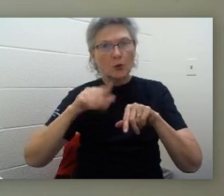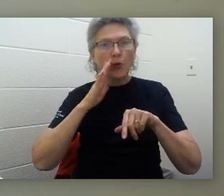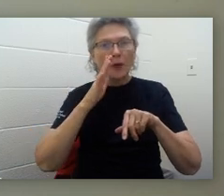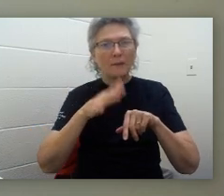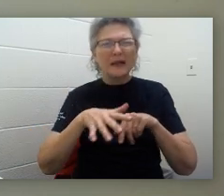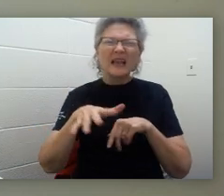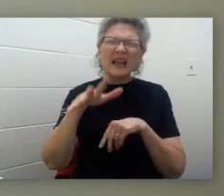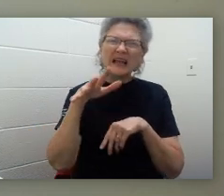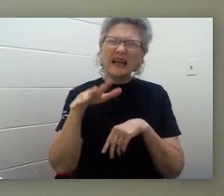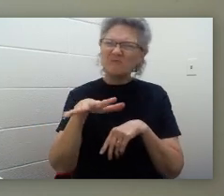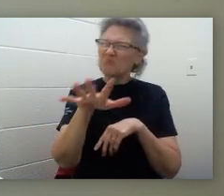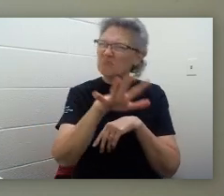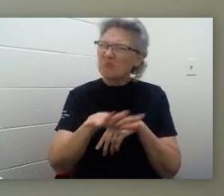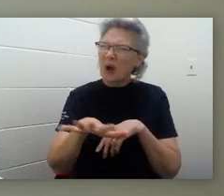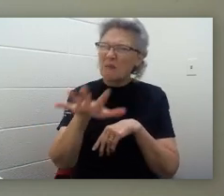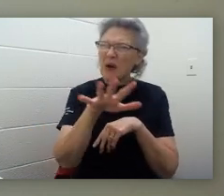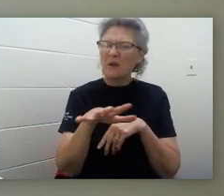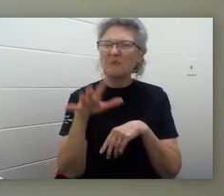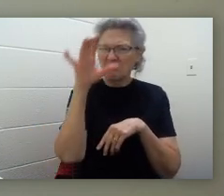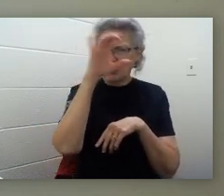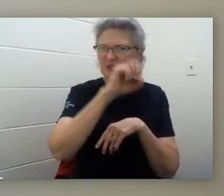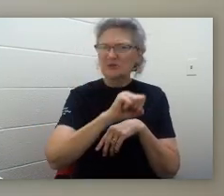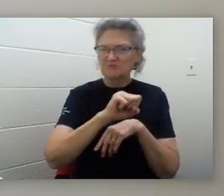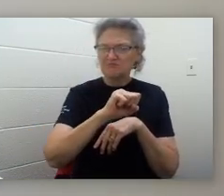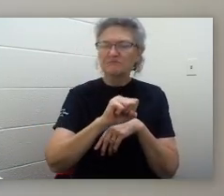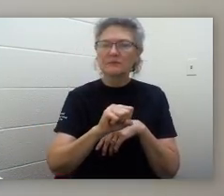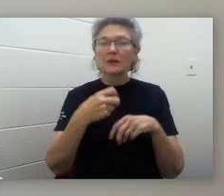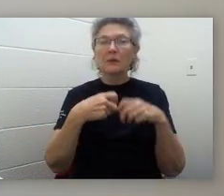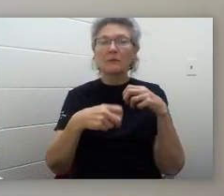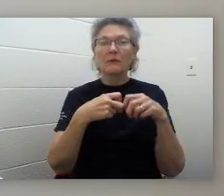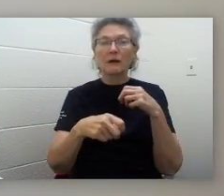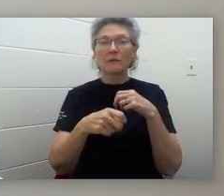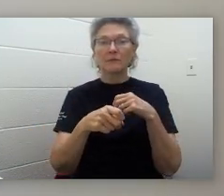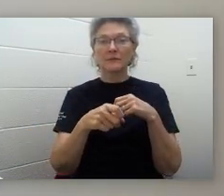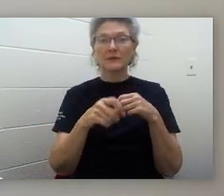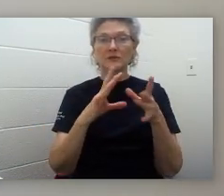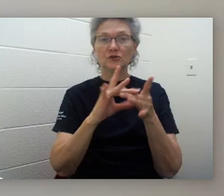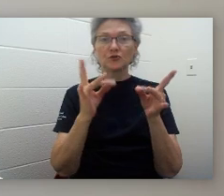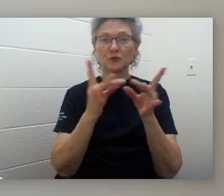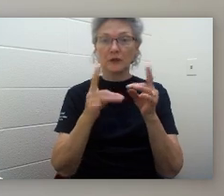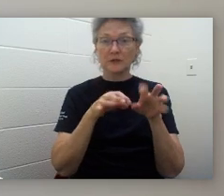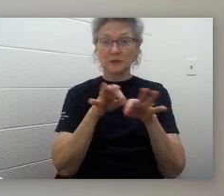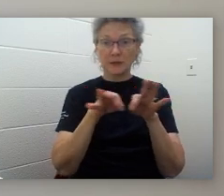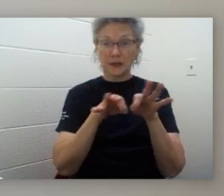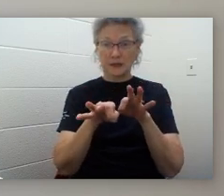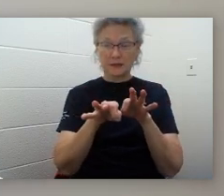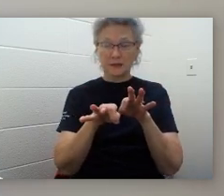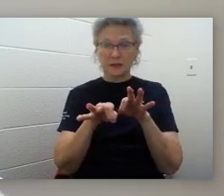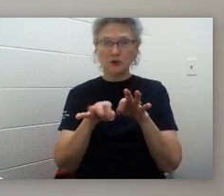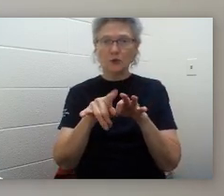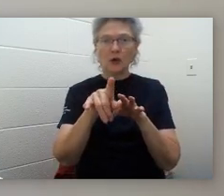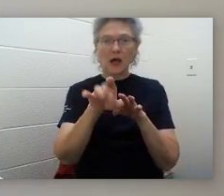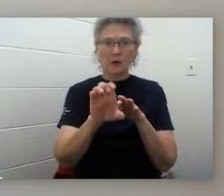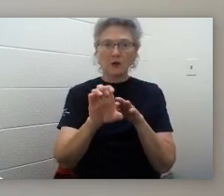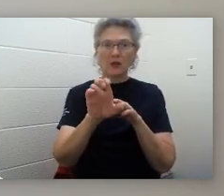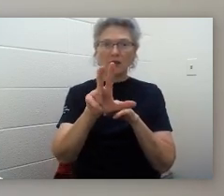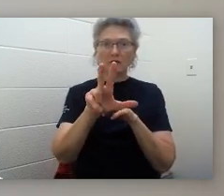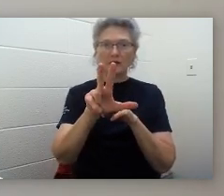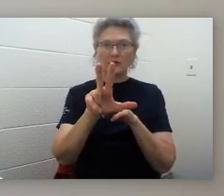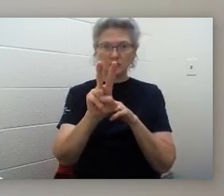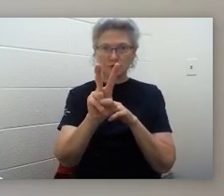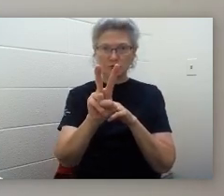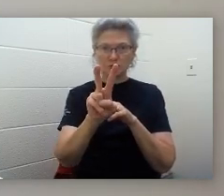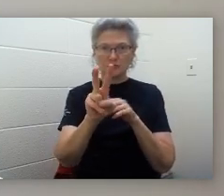be an estimated quotient. The problem that this story explains to us is